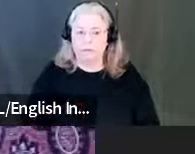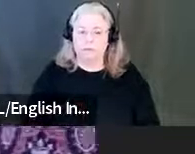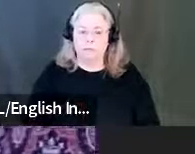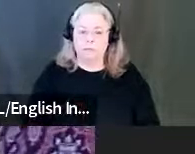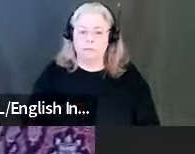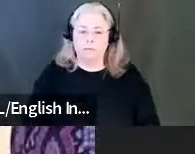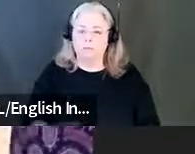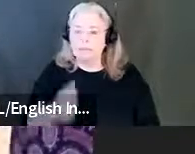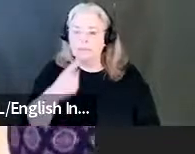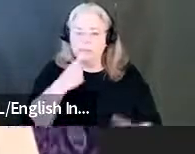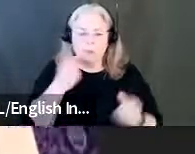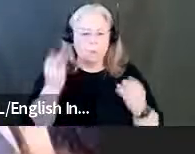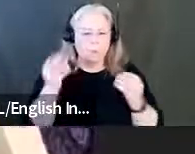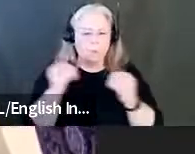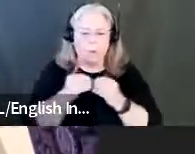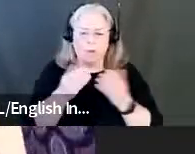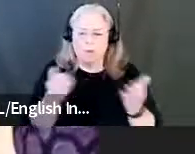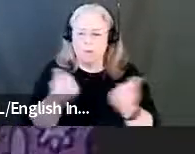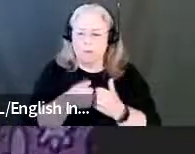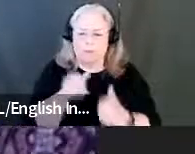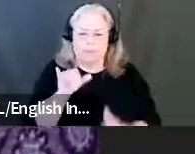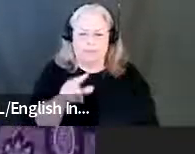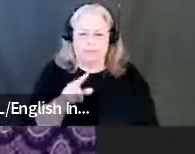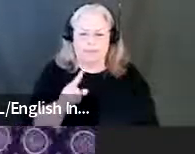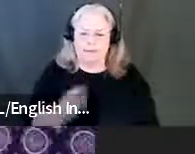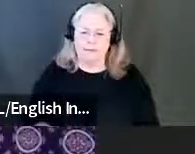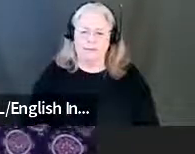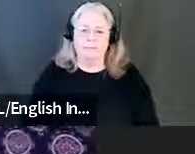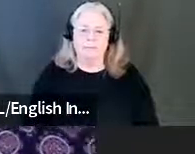many more things with this.